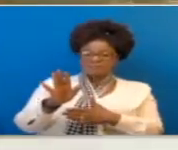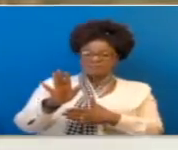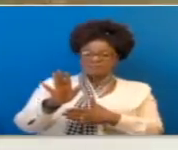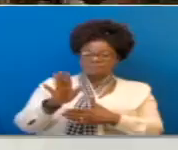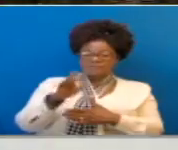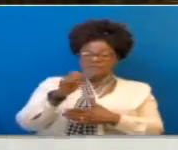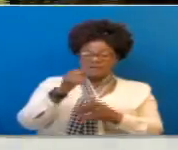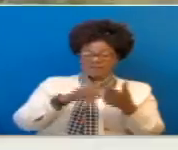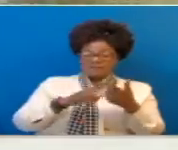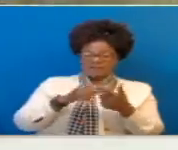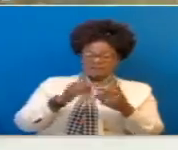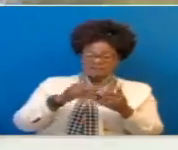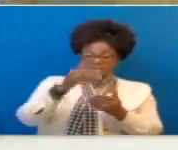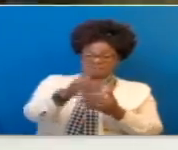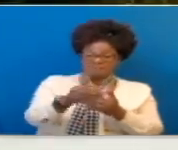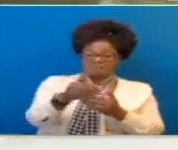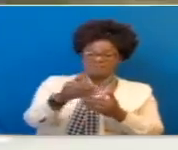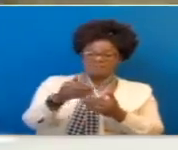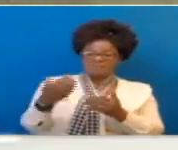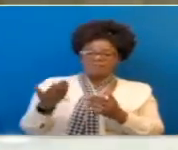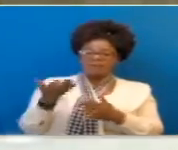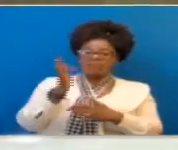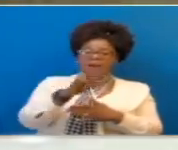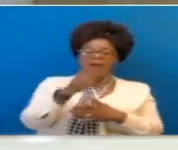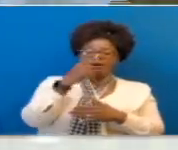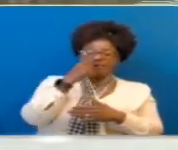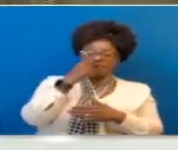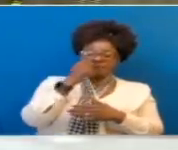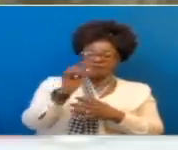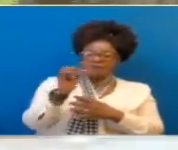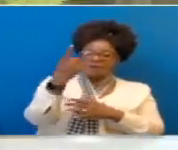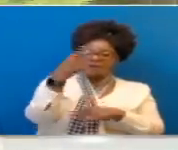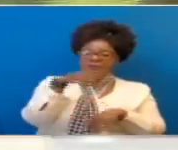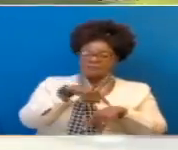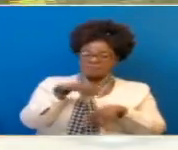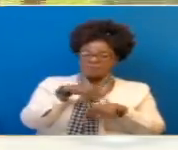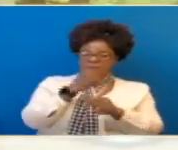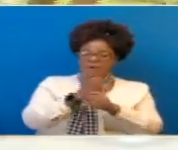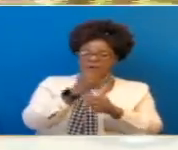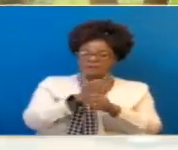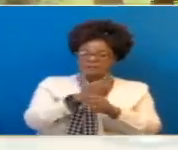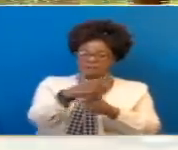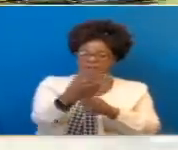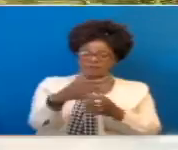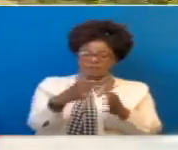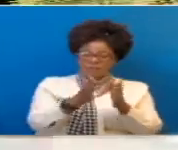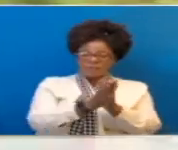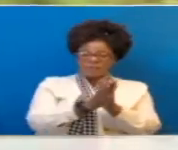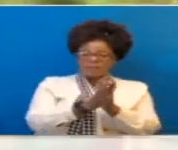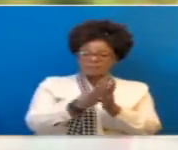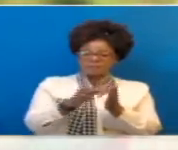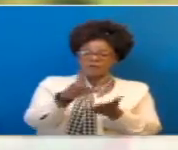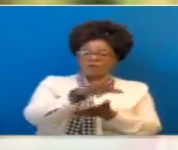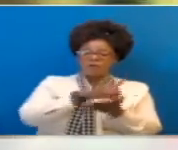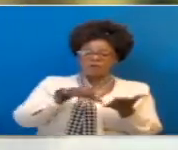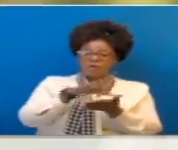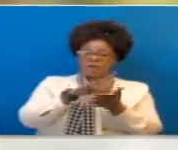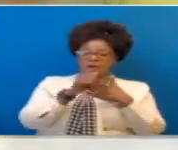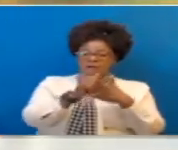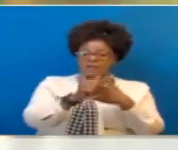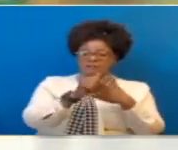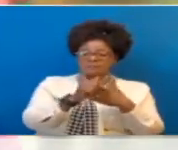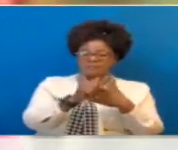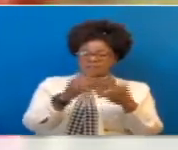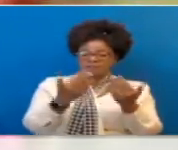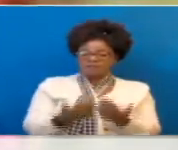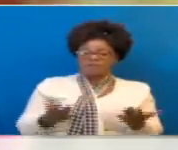5 years down the line, Mary is going back home for the first time, working in close collaboration with the local community leadership and children rights